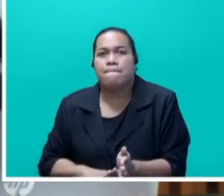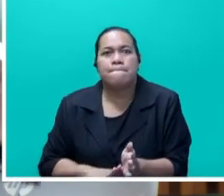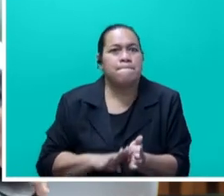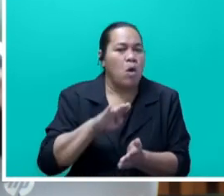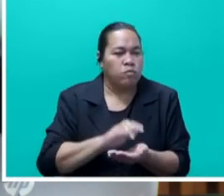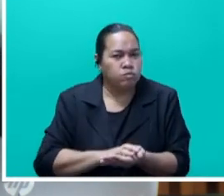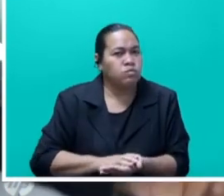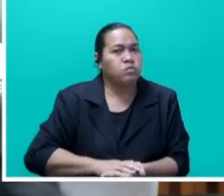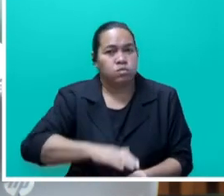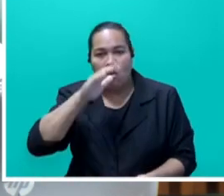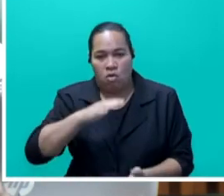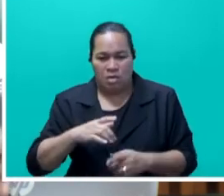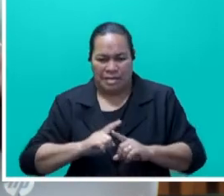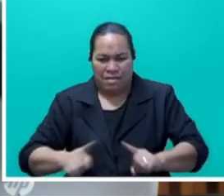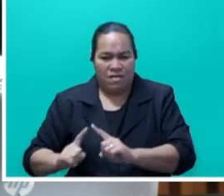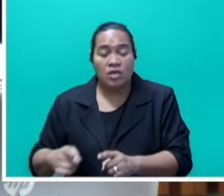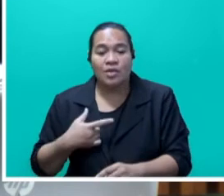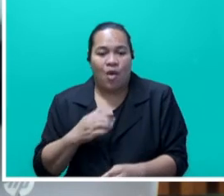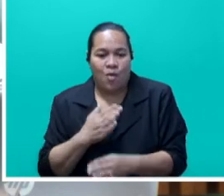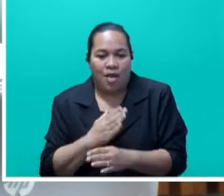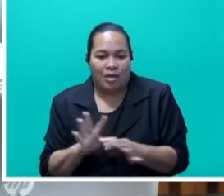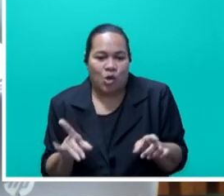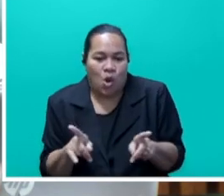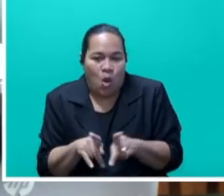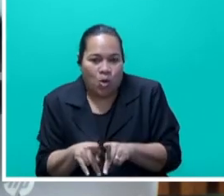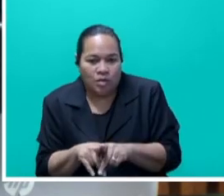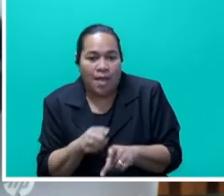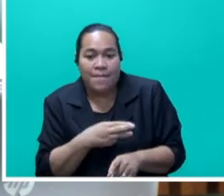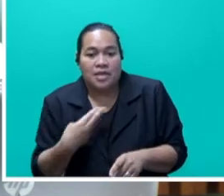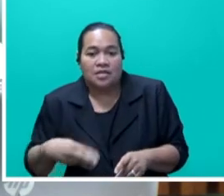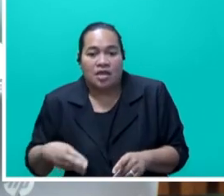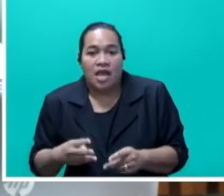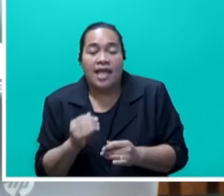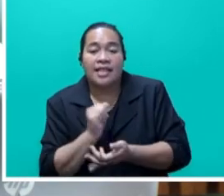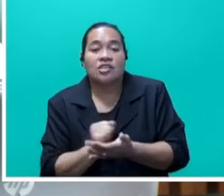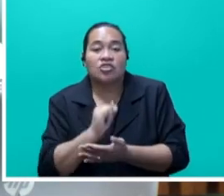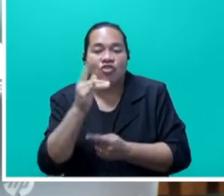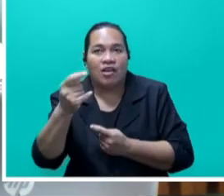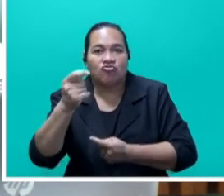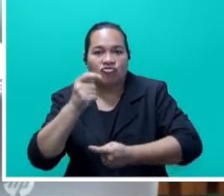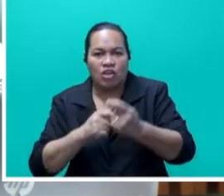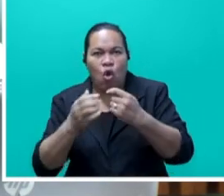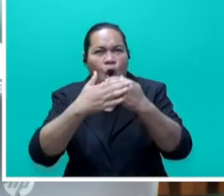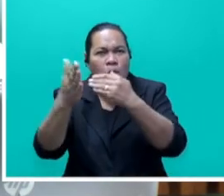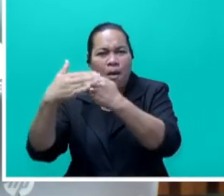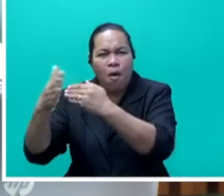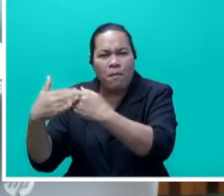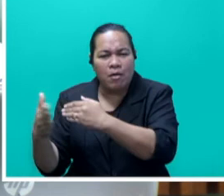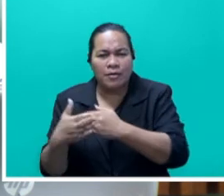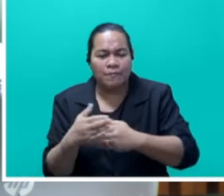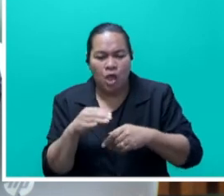At the same time, we are working very closely with the Ministry of Industry and Trade to open up new markets in not